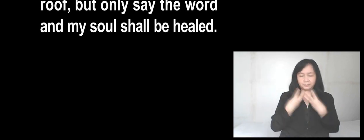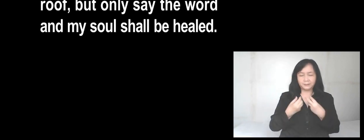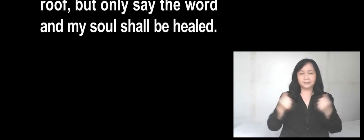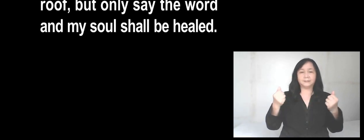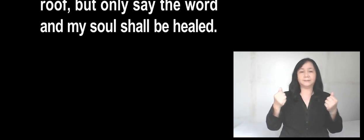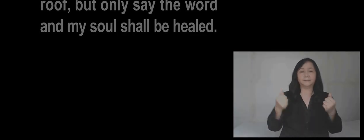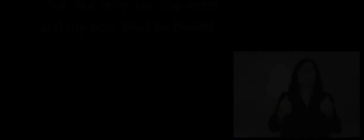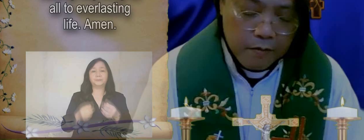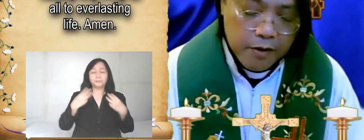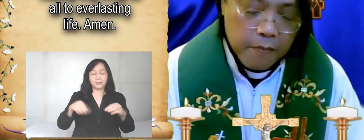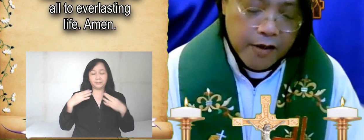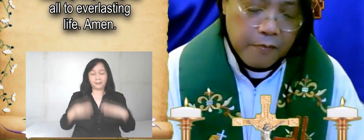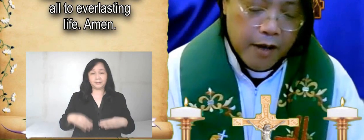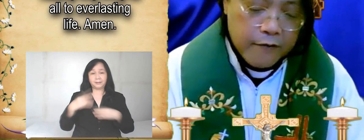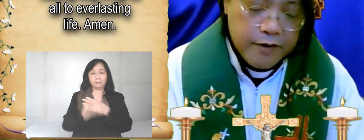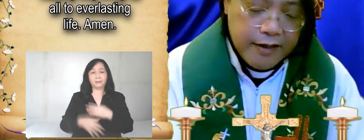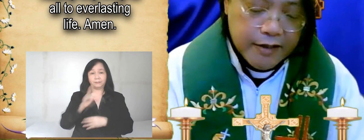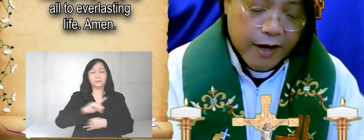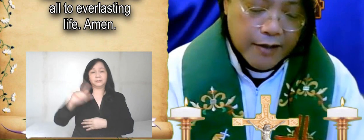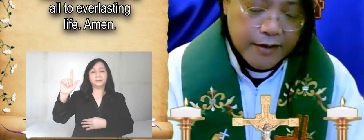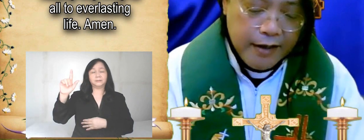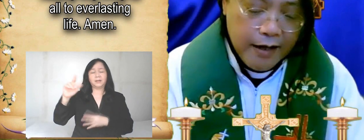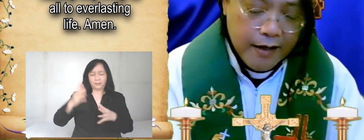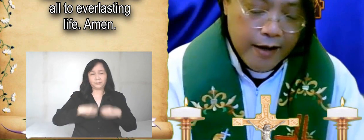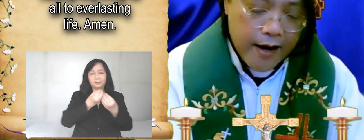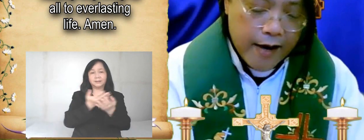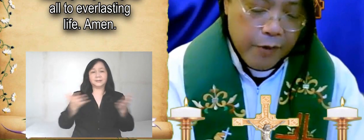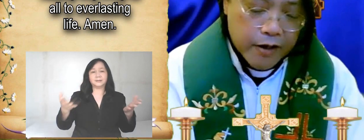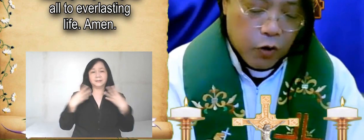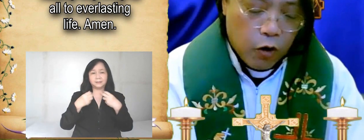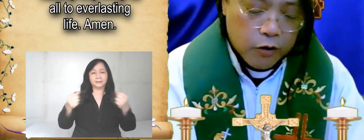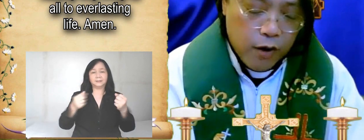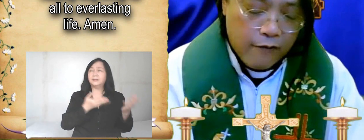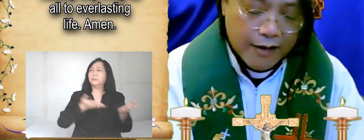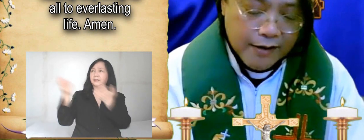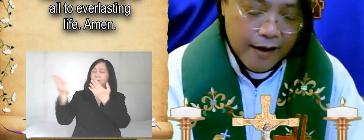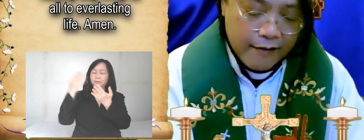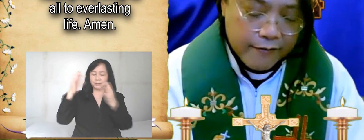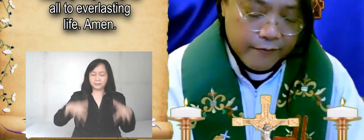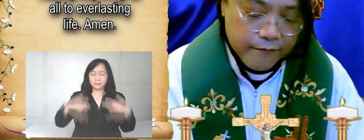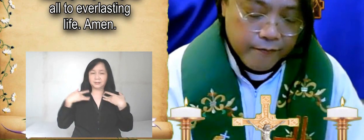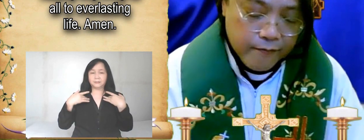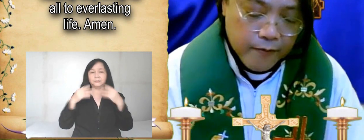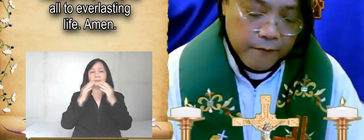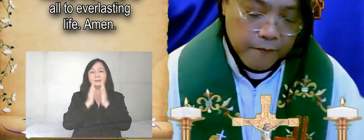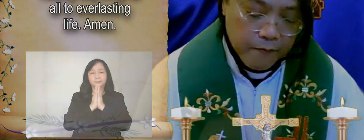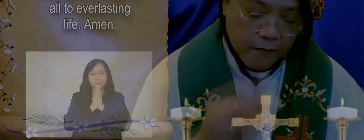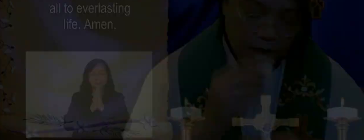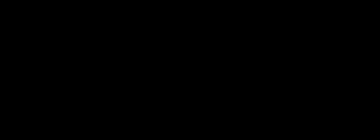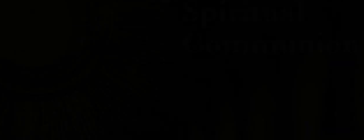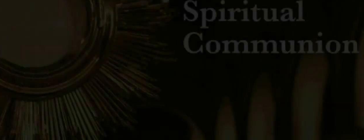my soul shall be healed. May the blood and blood of Jesus grant us healing and bring us all to everlasting life. Amen.